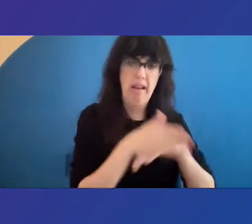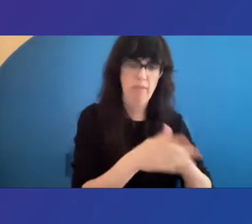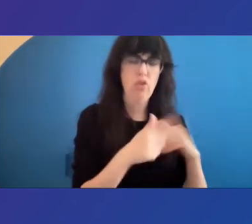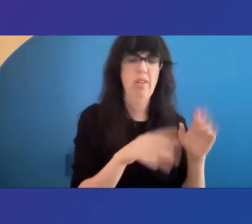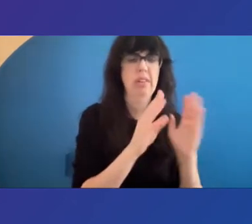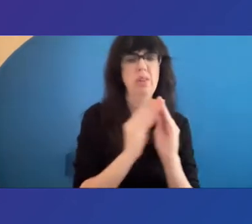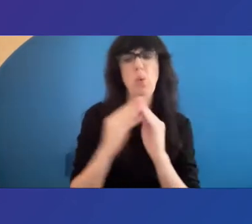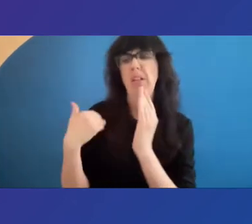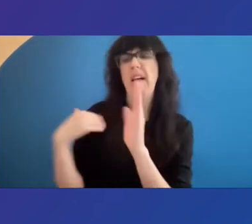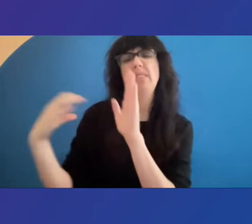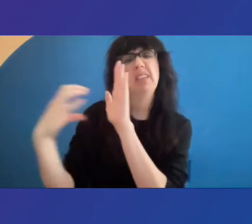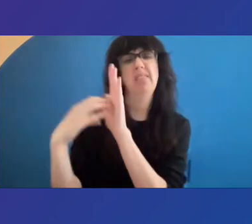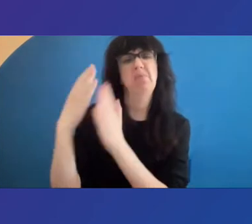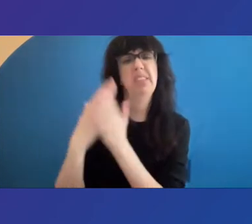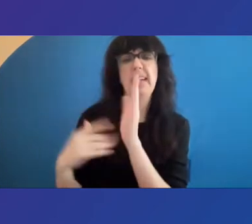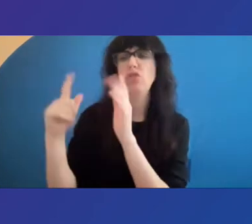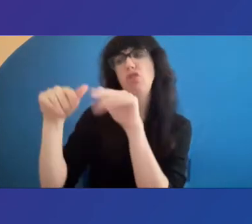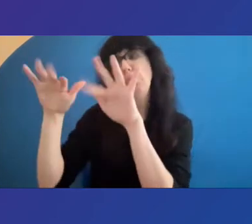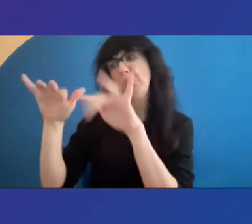Lastly,